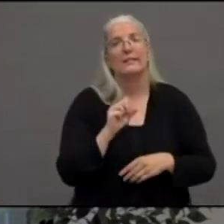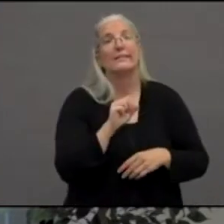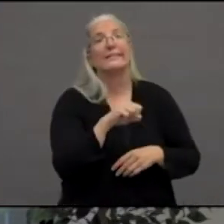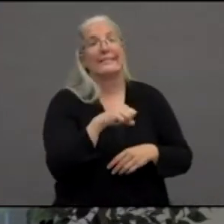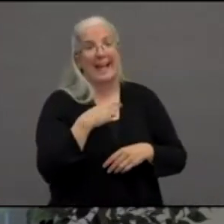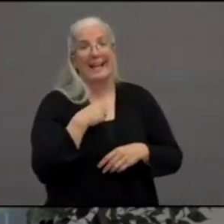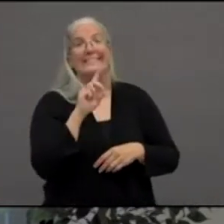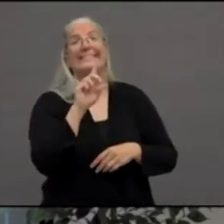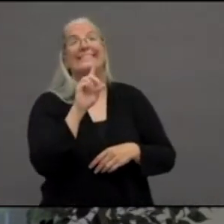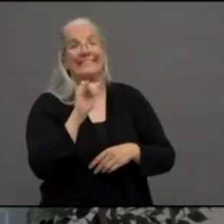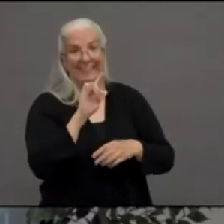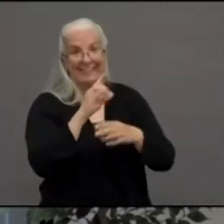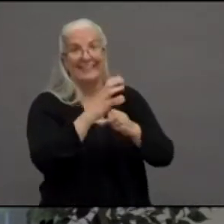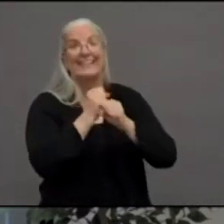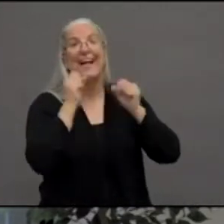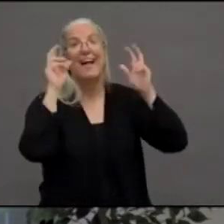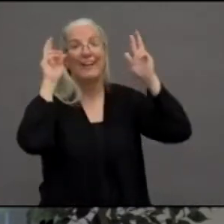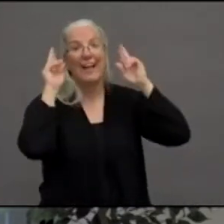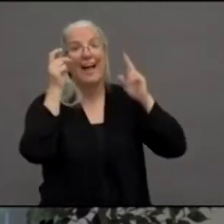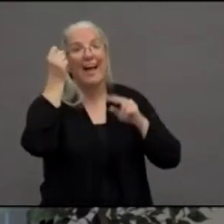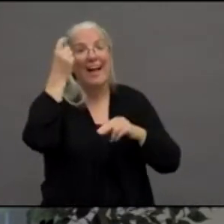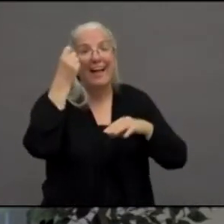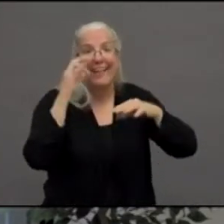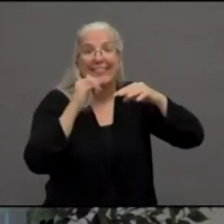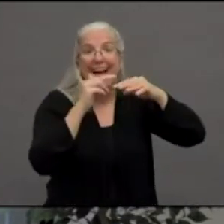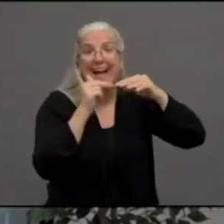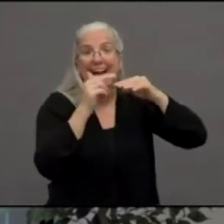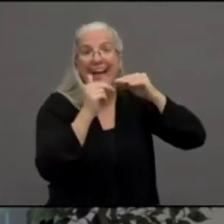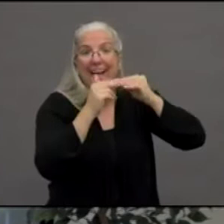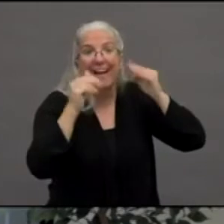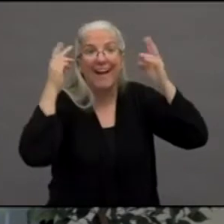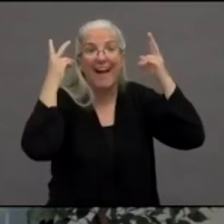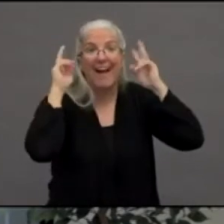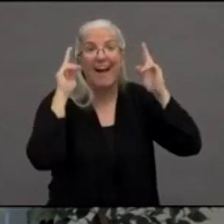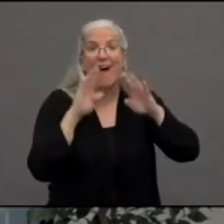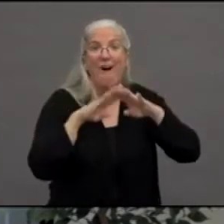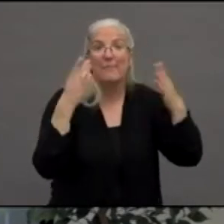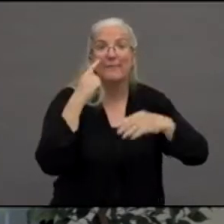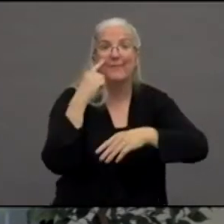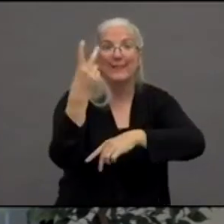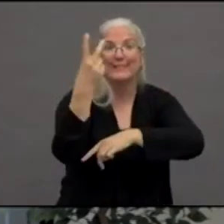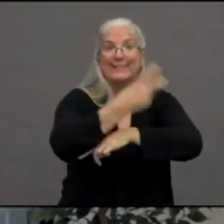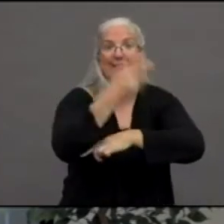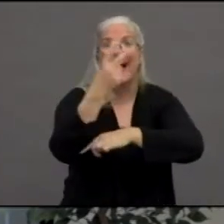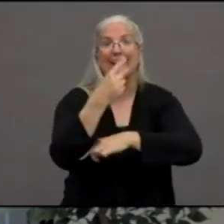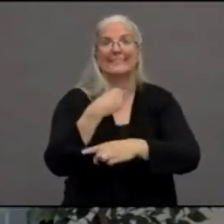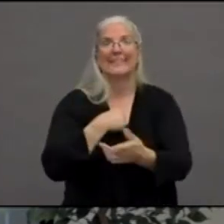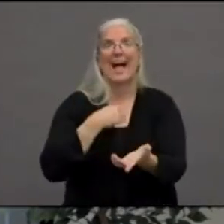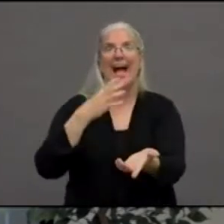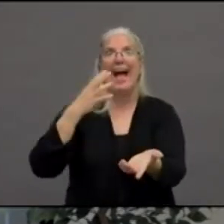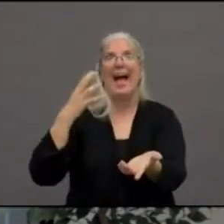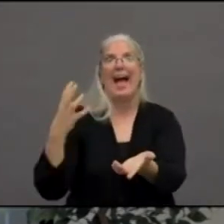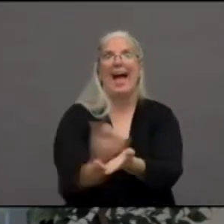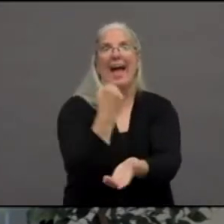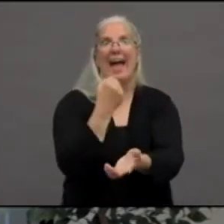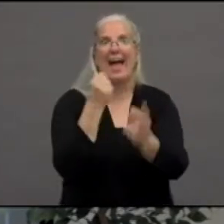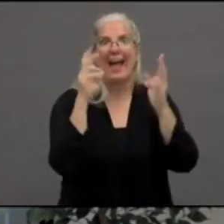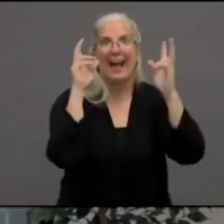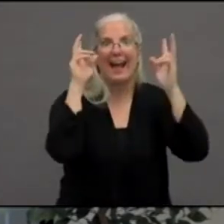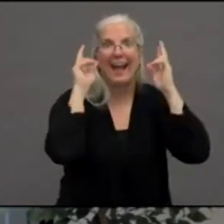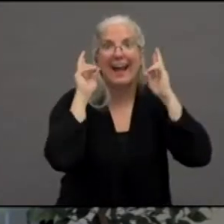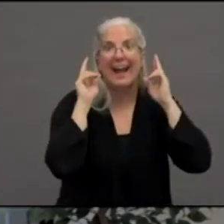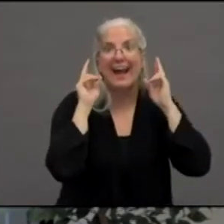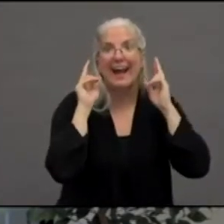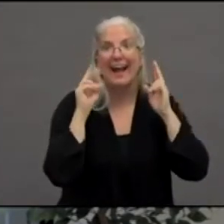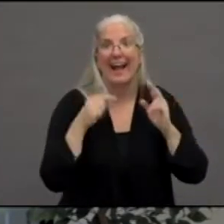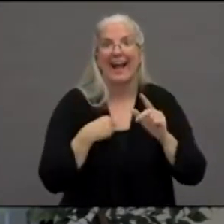hair salons, the nail salons, they open for 2 days. I was actually on the phone with my barber, and I said, your vacation